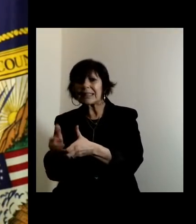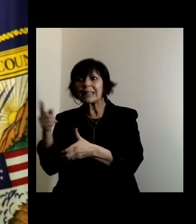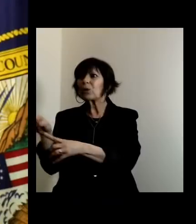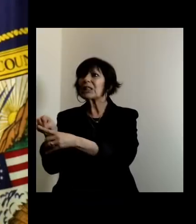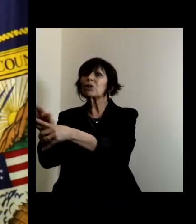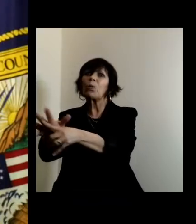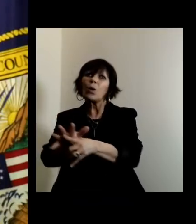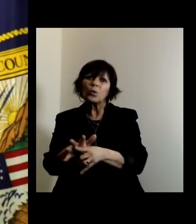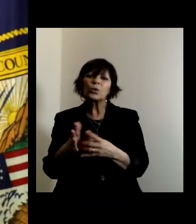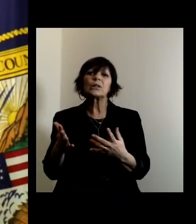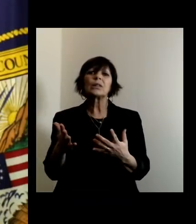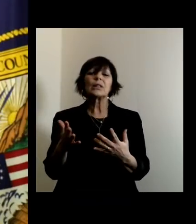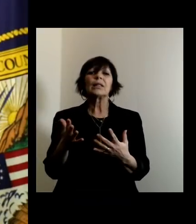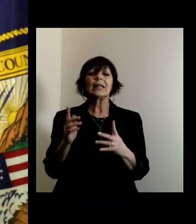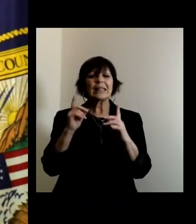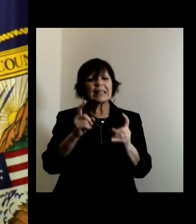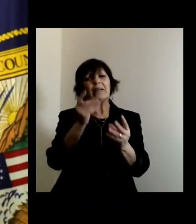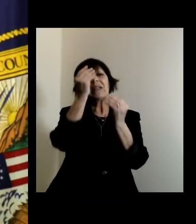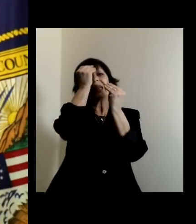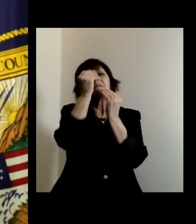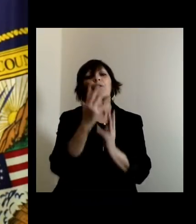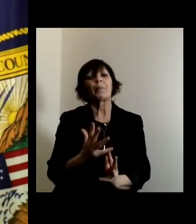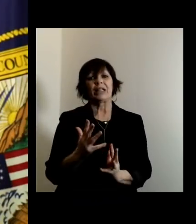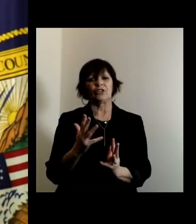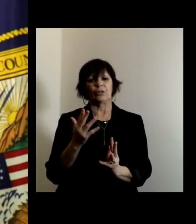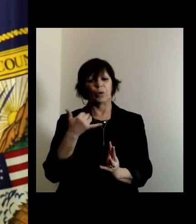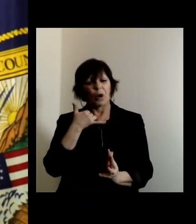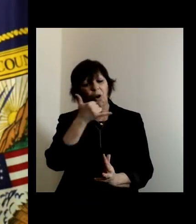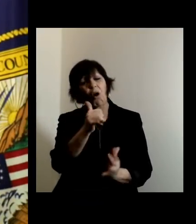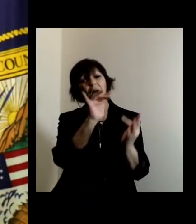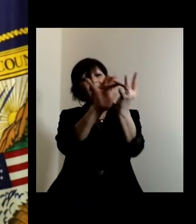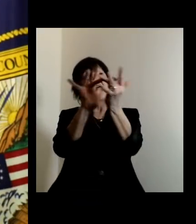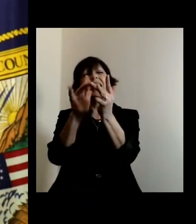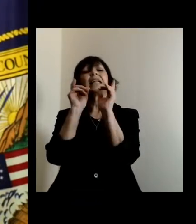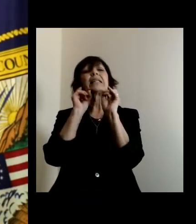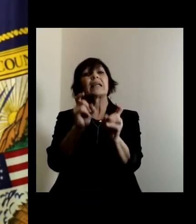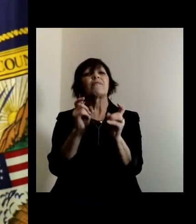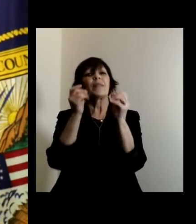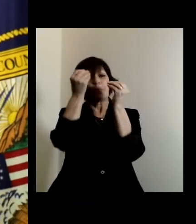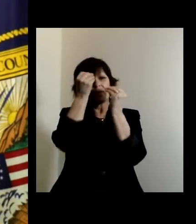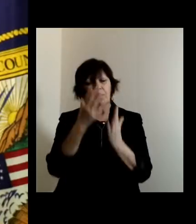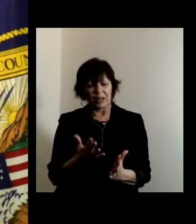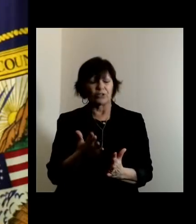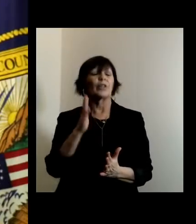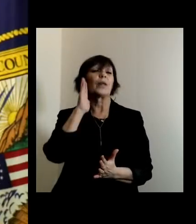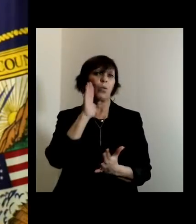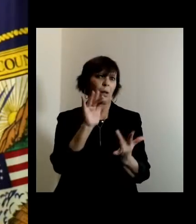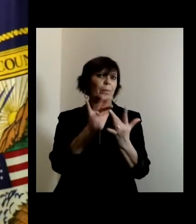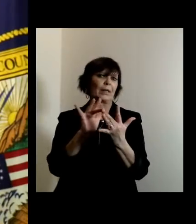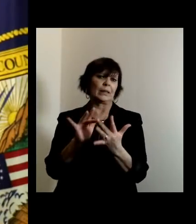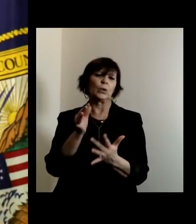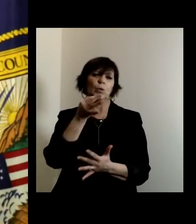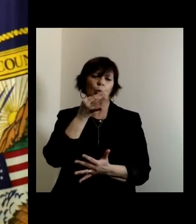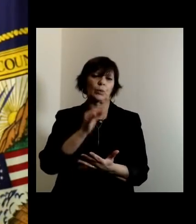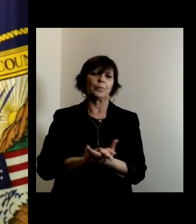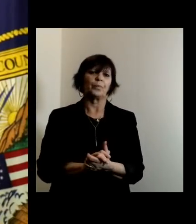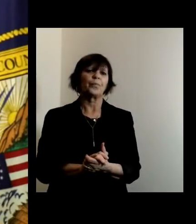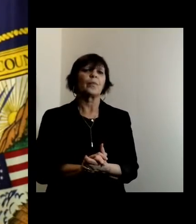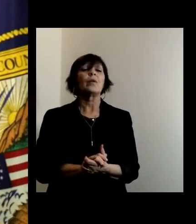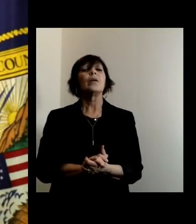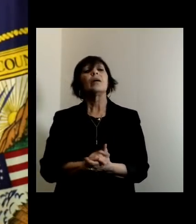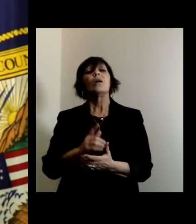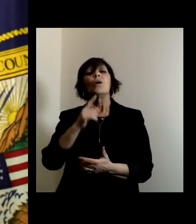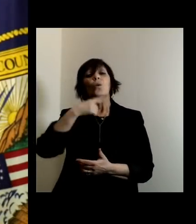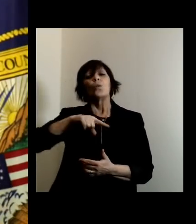exposed, and giving them information that a contact tracer will be contacting them in the next couple of days. So actually,